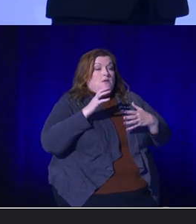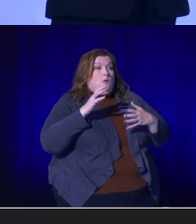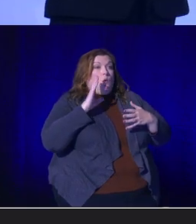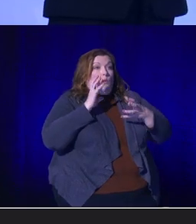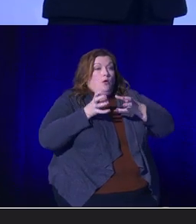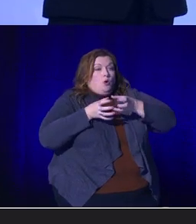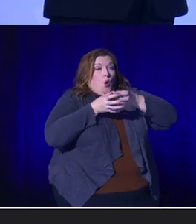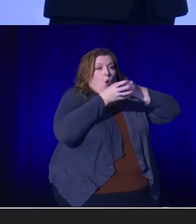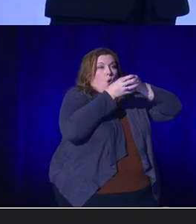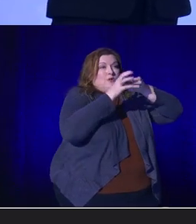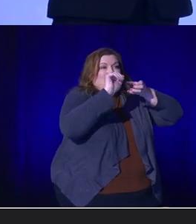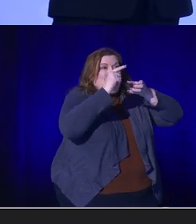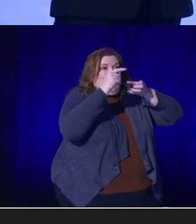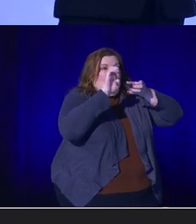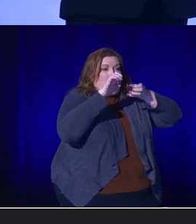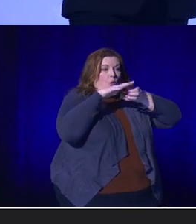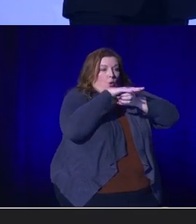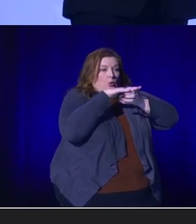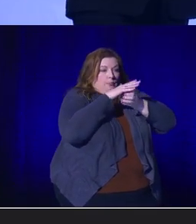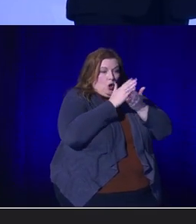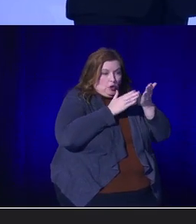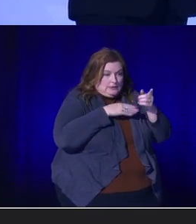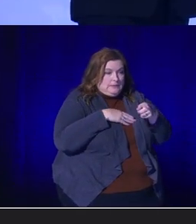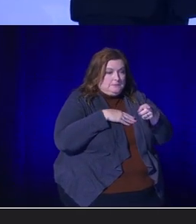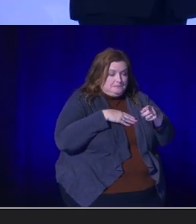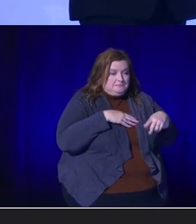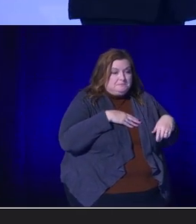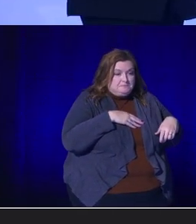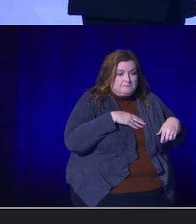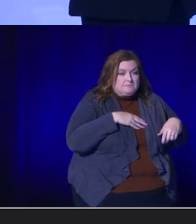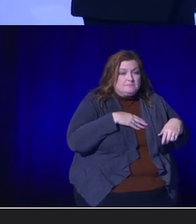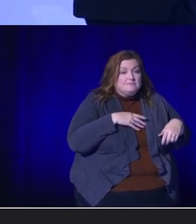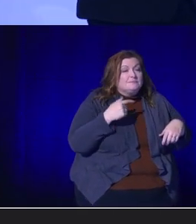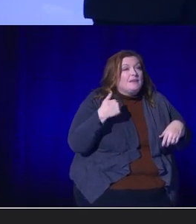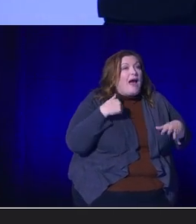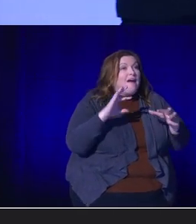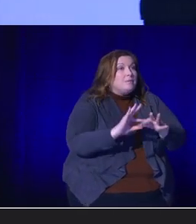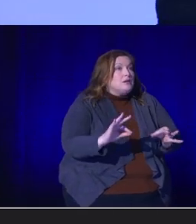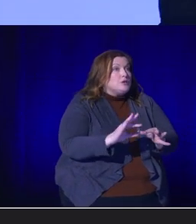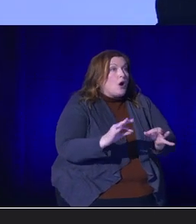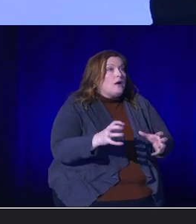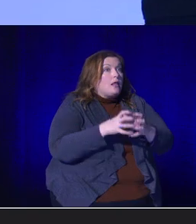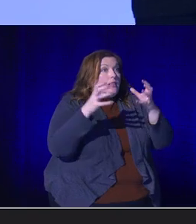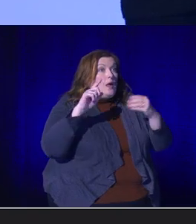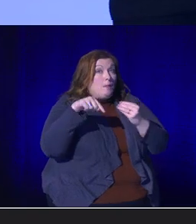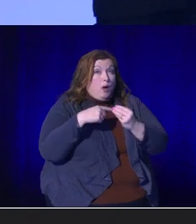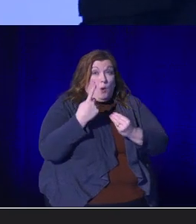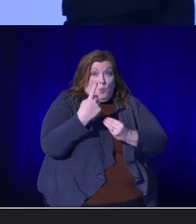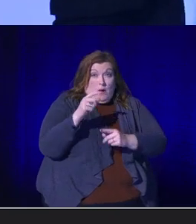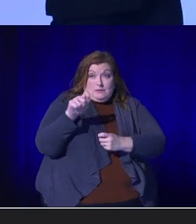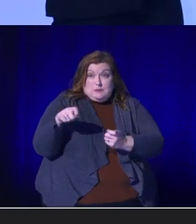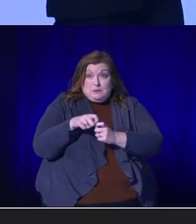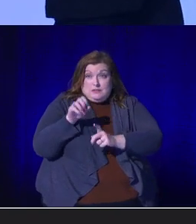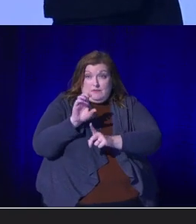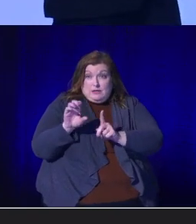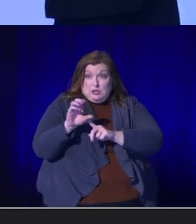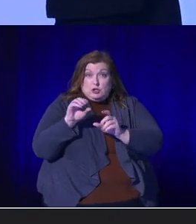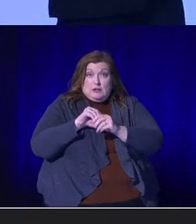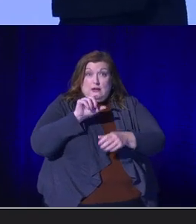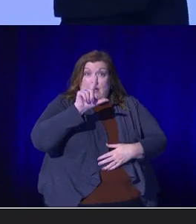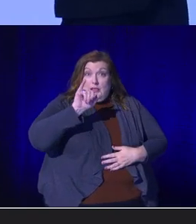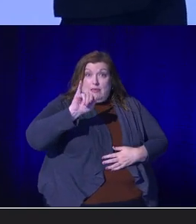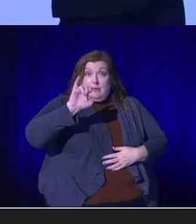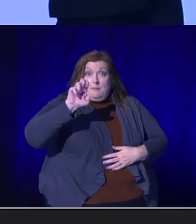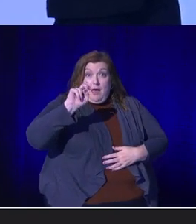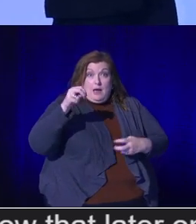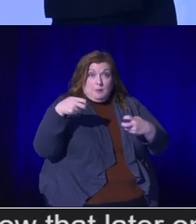that later on. And so I've been talking a lot about one particular condition in lithium-ion batteries where the